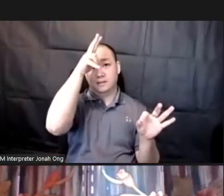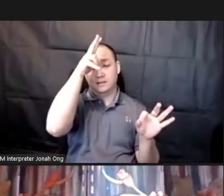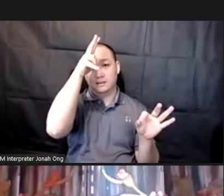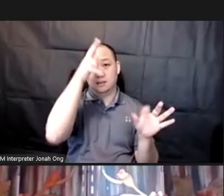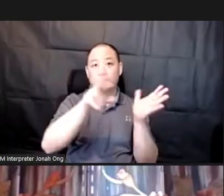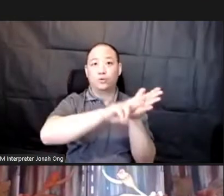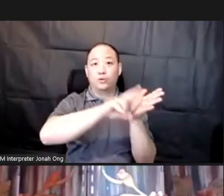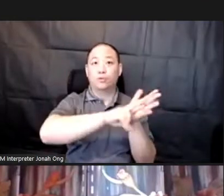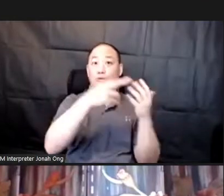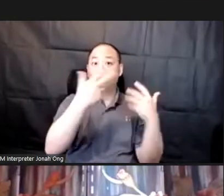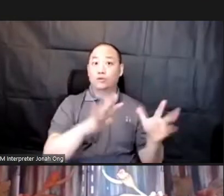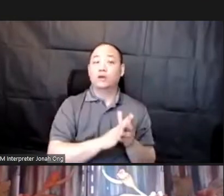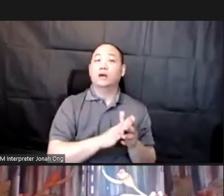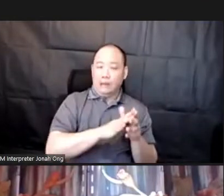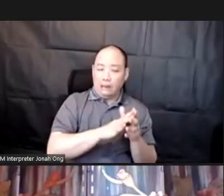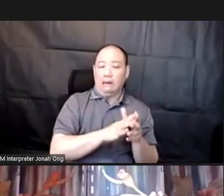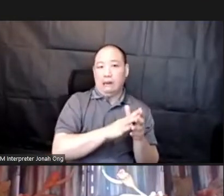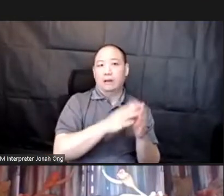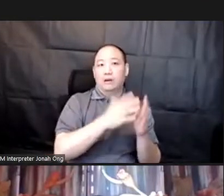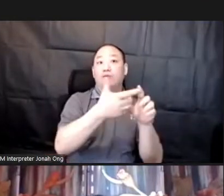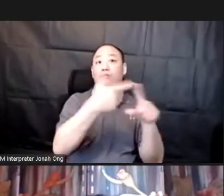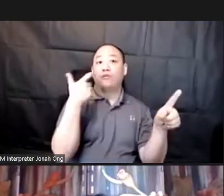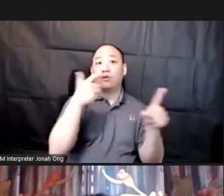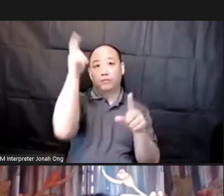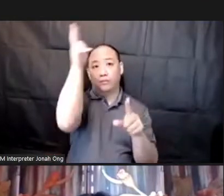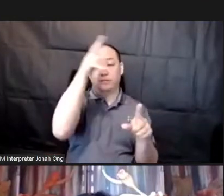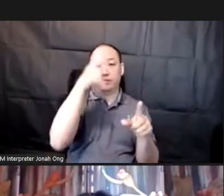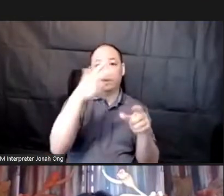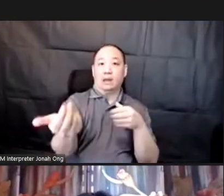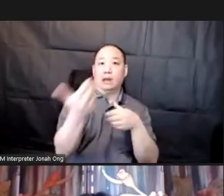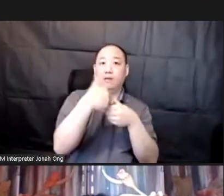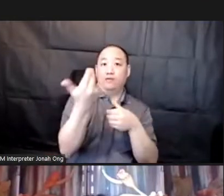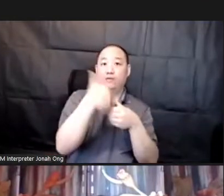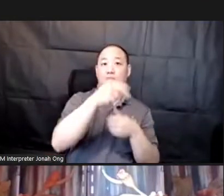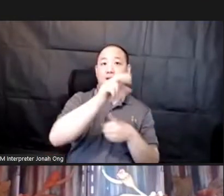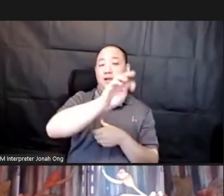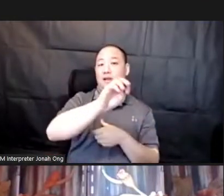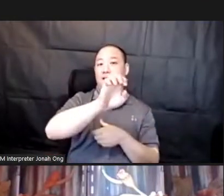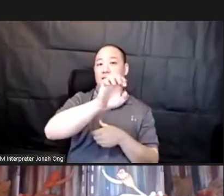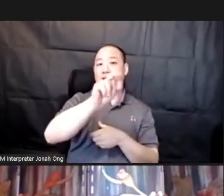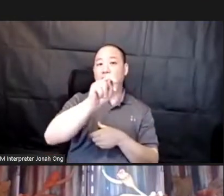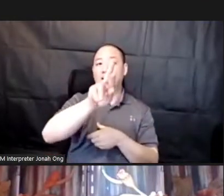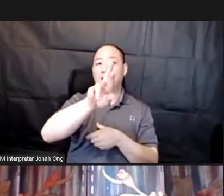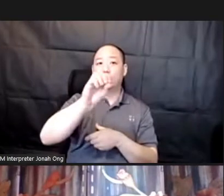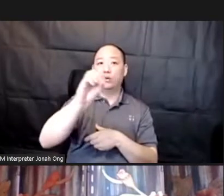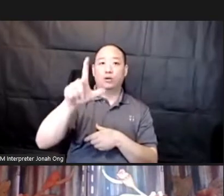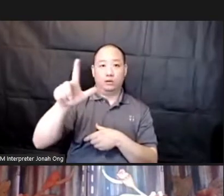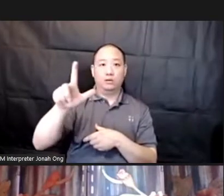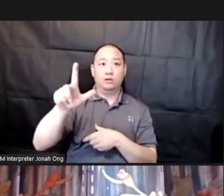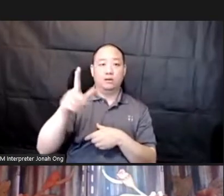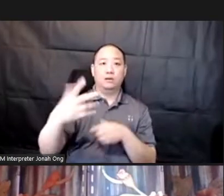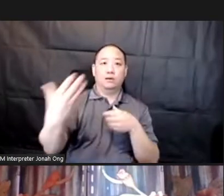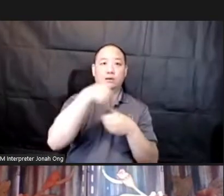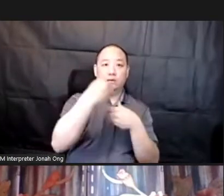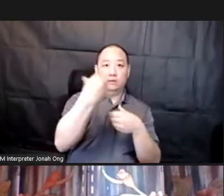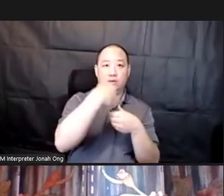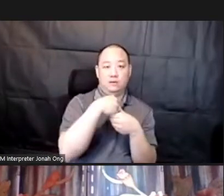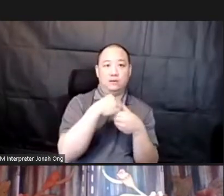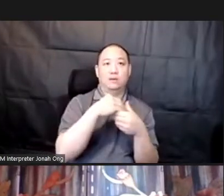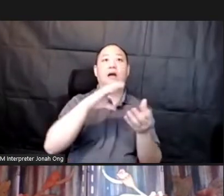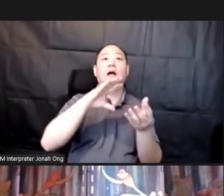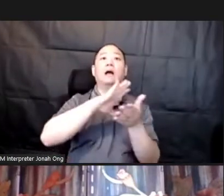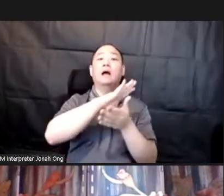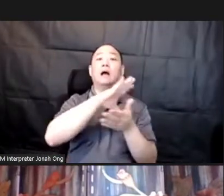So enrollment rates, SPM scores, even the number of teachers, all of this is published